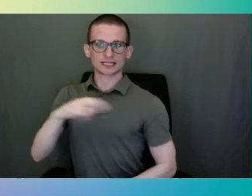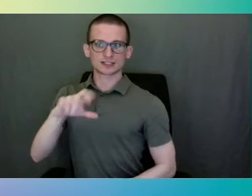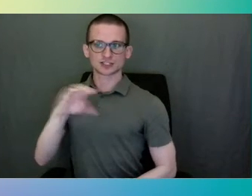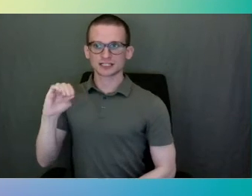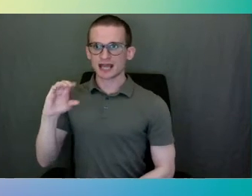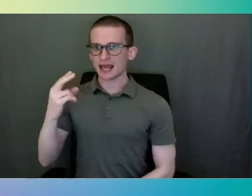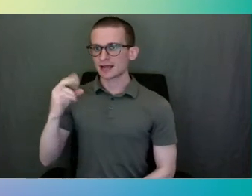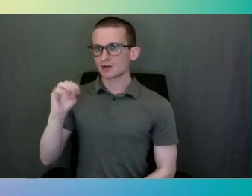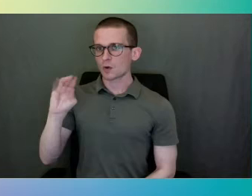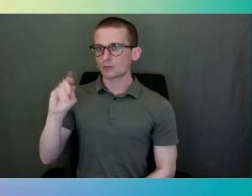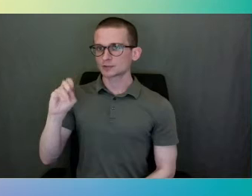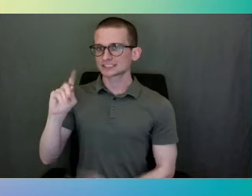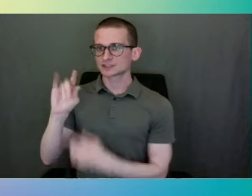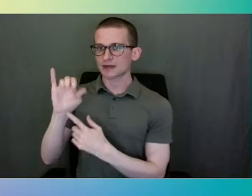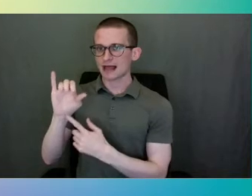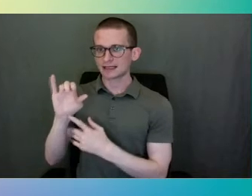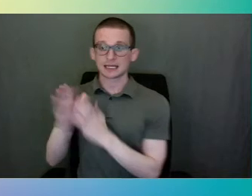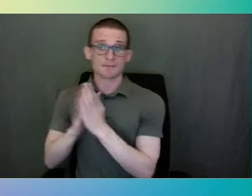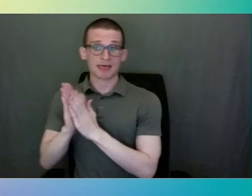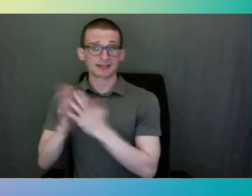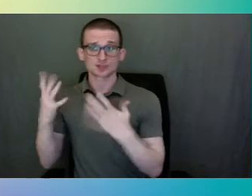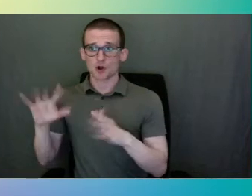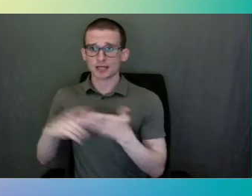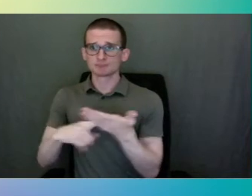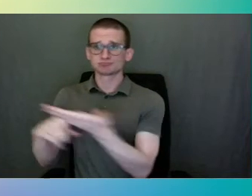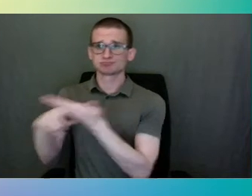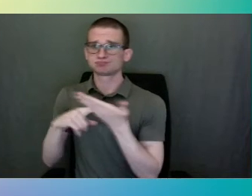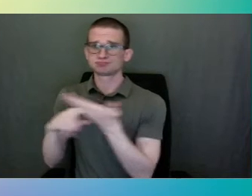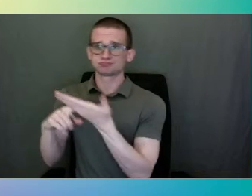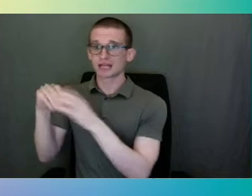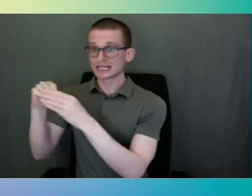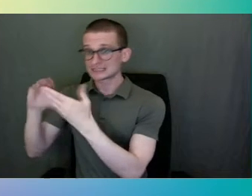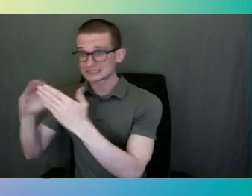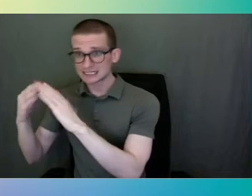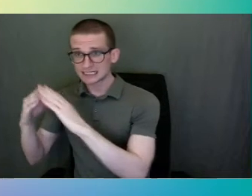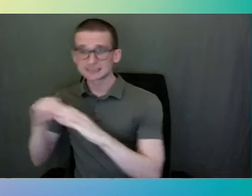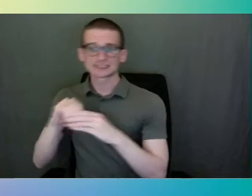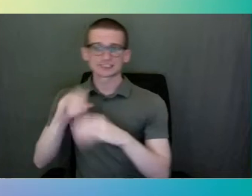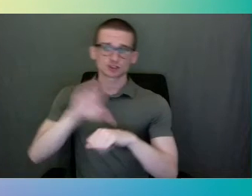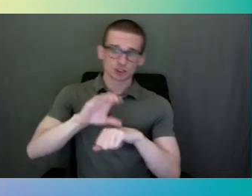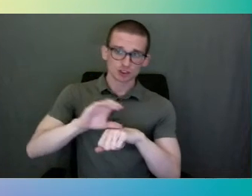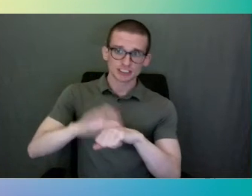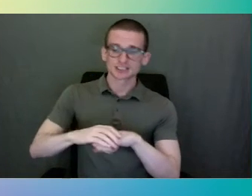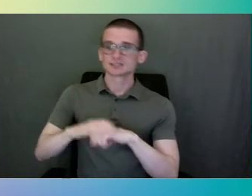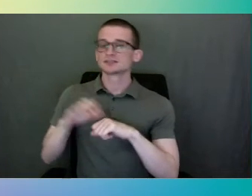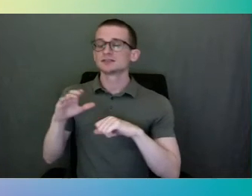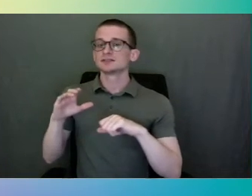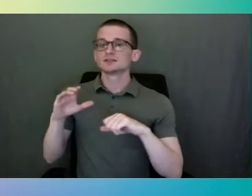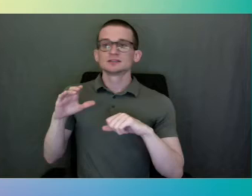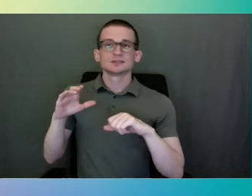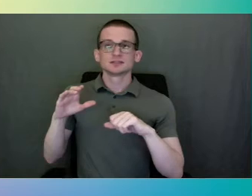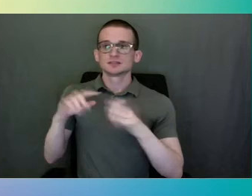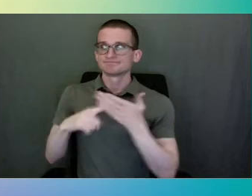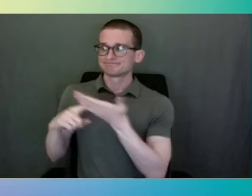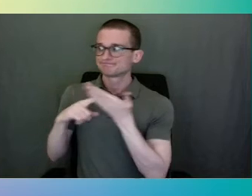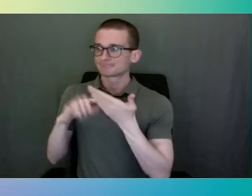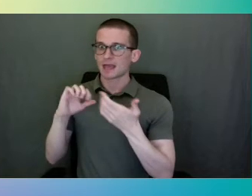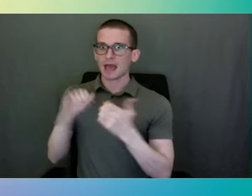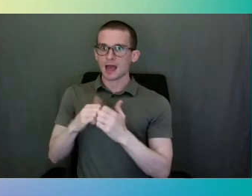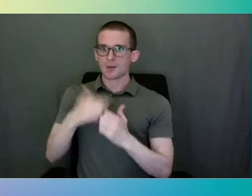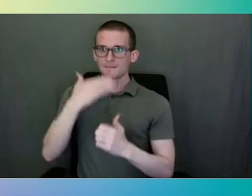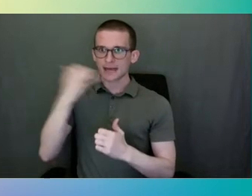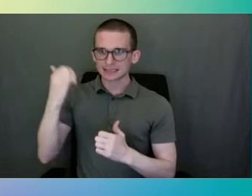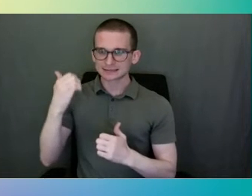discussions. They were having discussions in cities and in churches to say, how do we best treat the